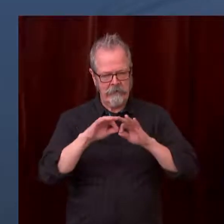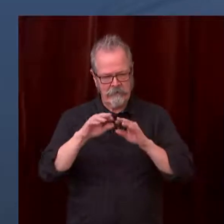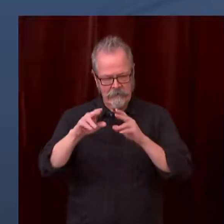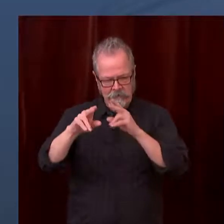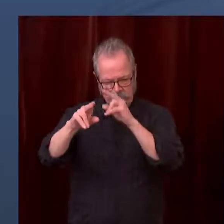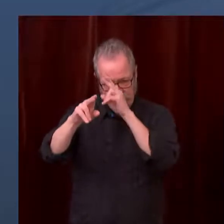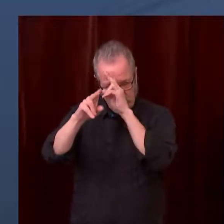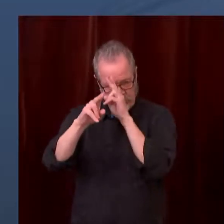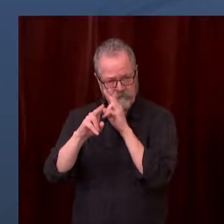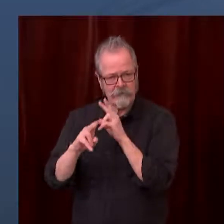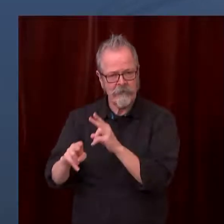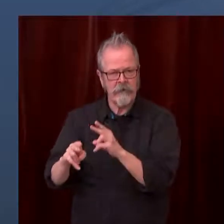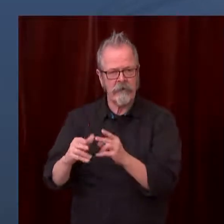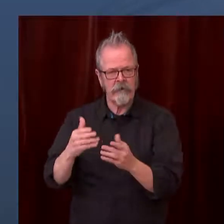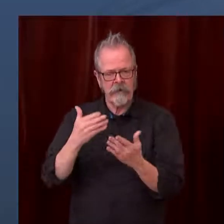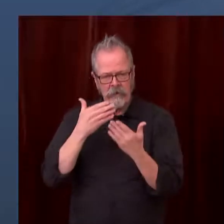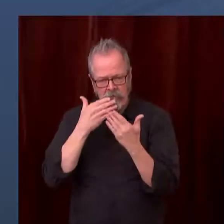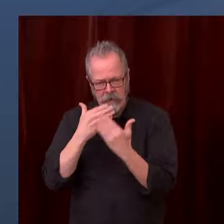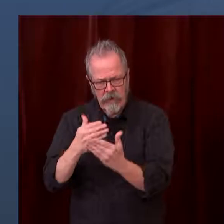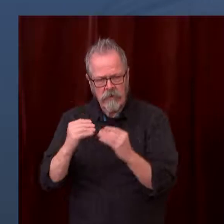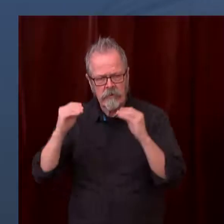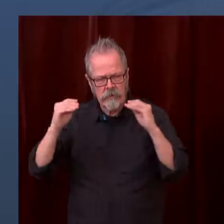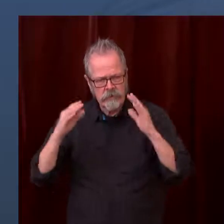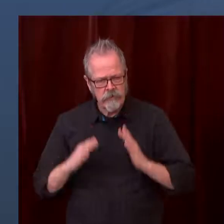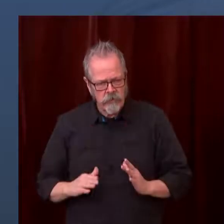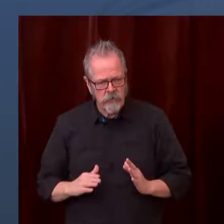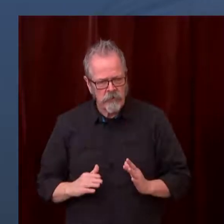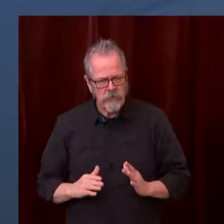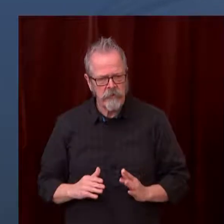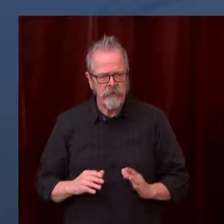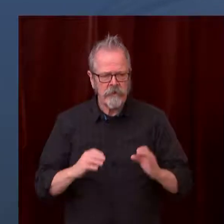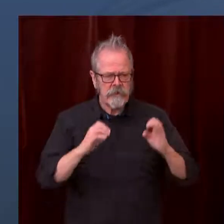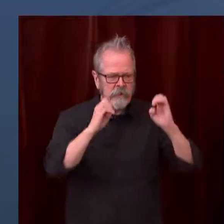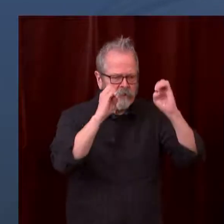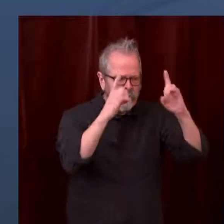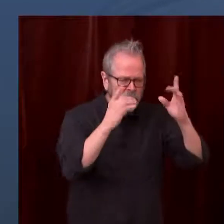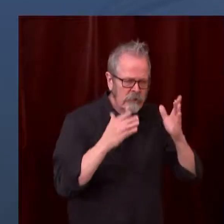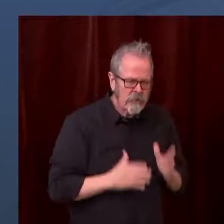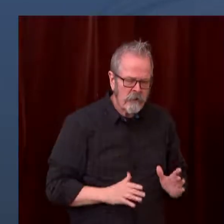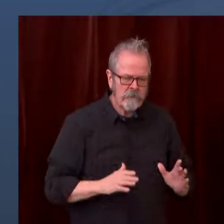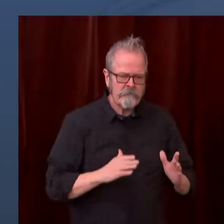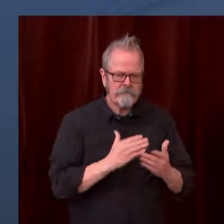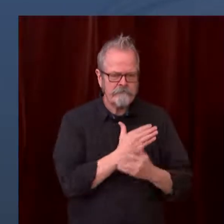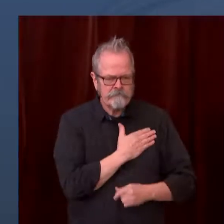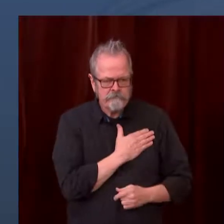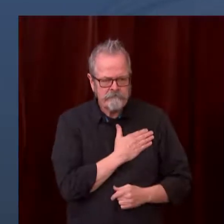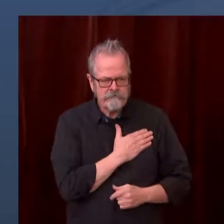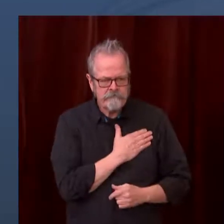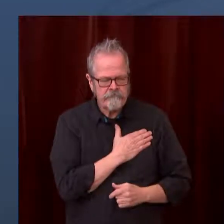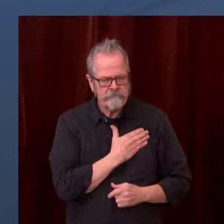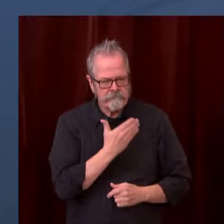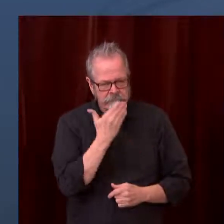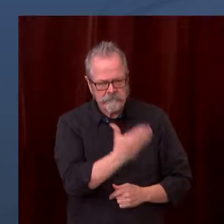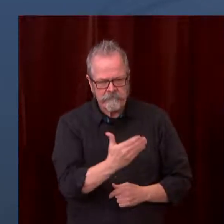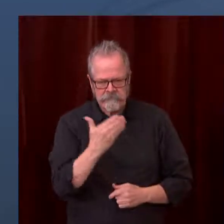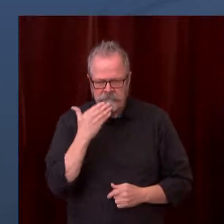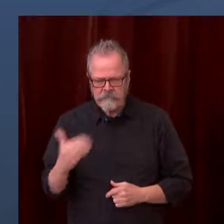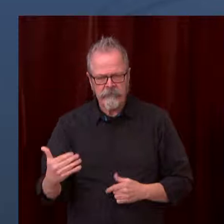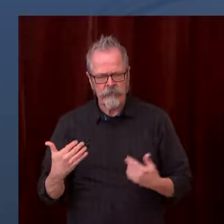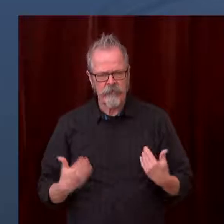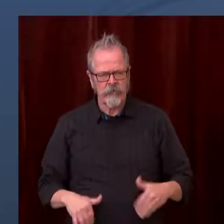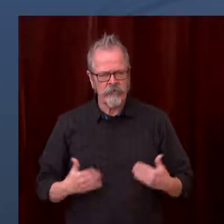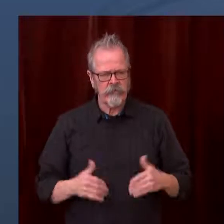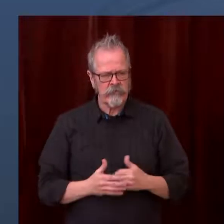our numbers are moving in the right direction. I think this decision that has been made to move forward actively and aggressively